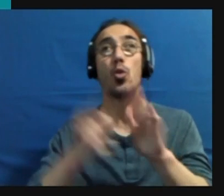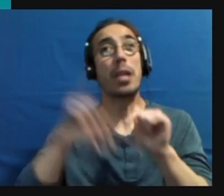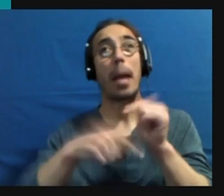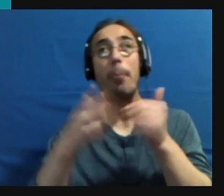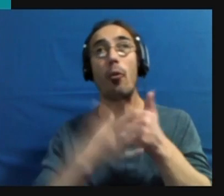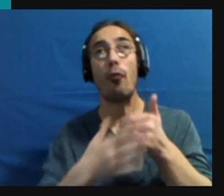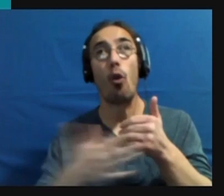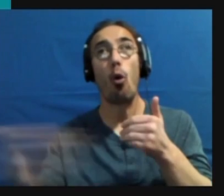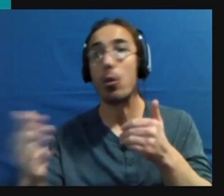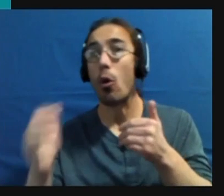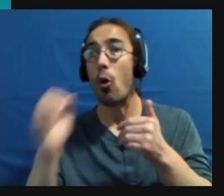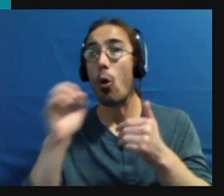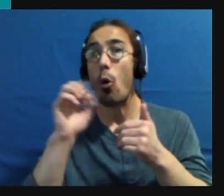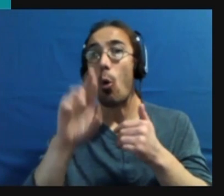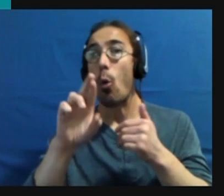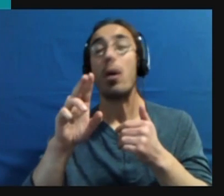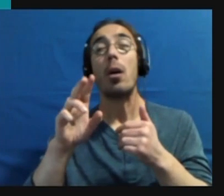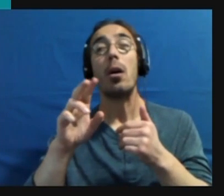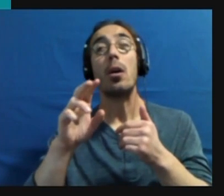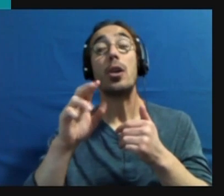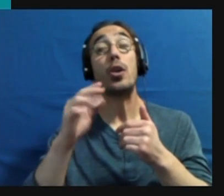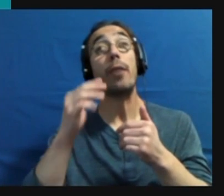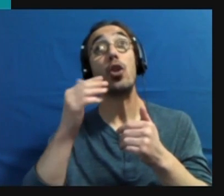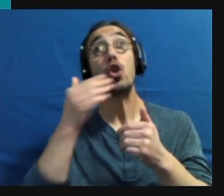you might have really good impulse control.